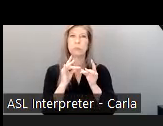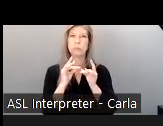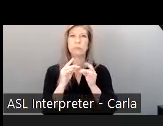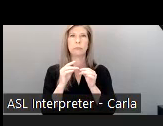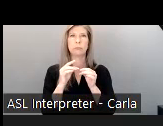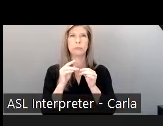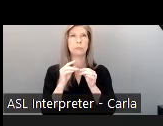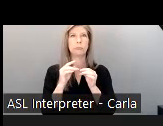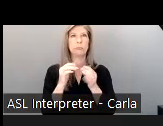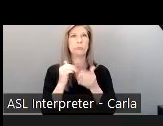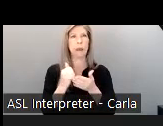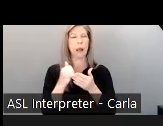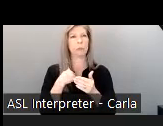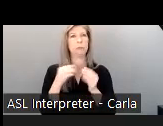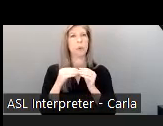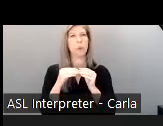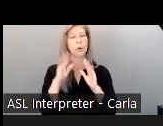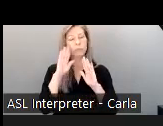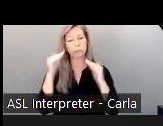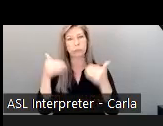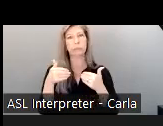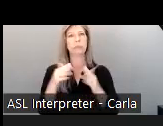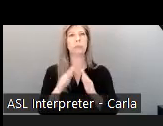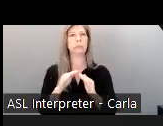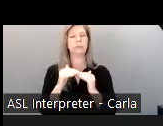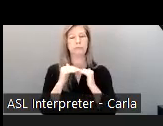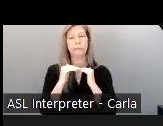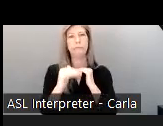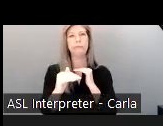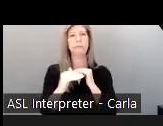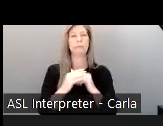our windows, bring us back into our bodies.